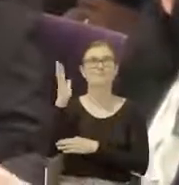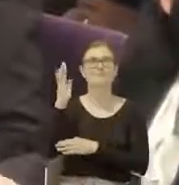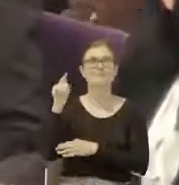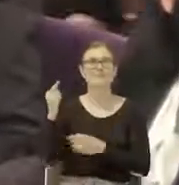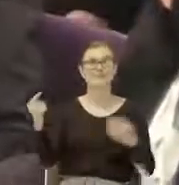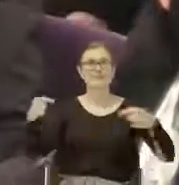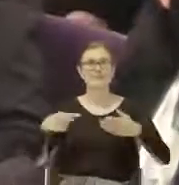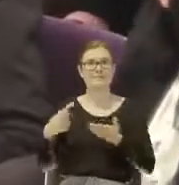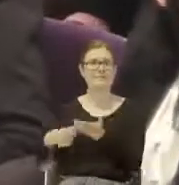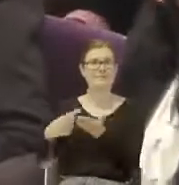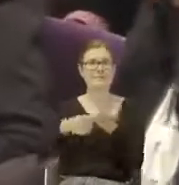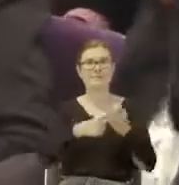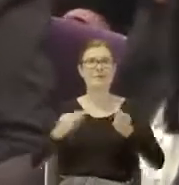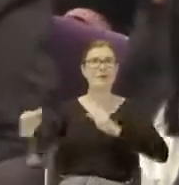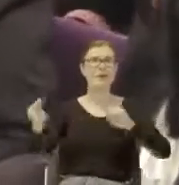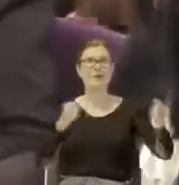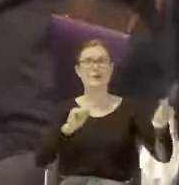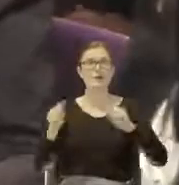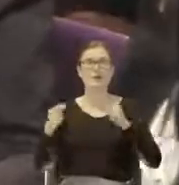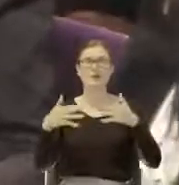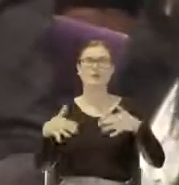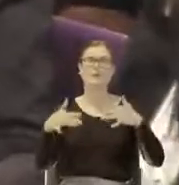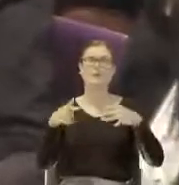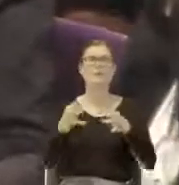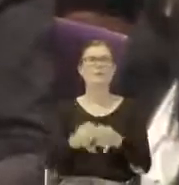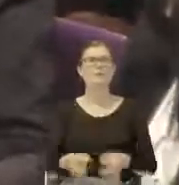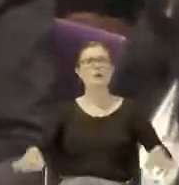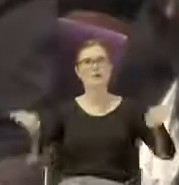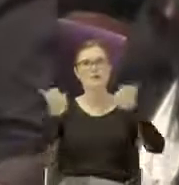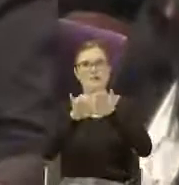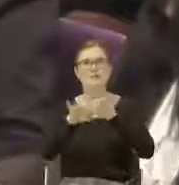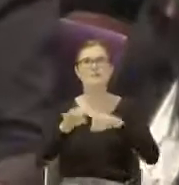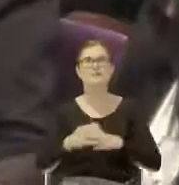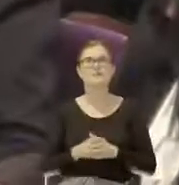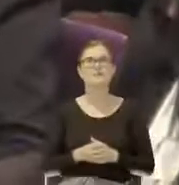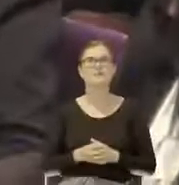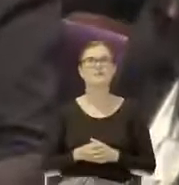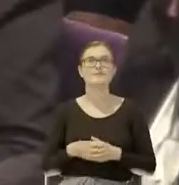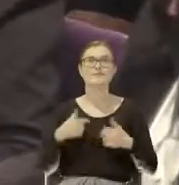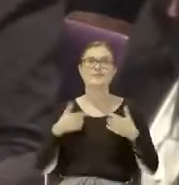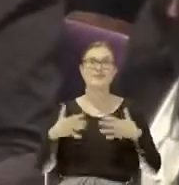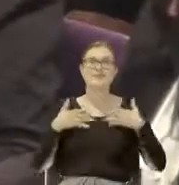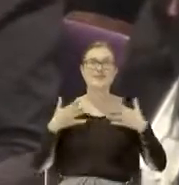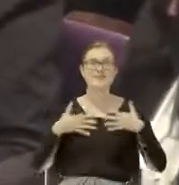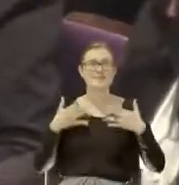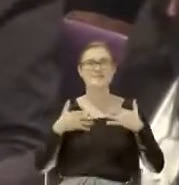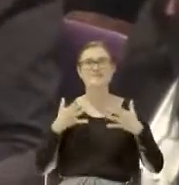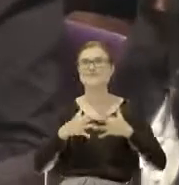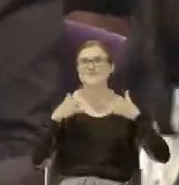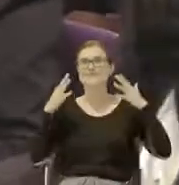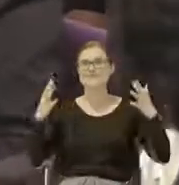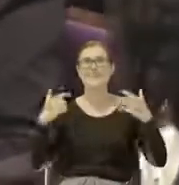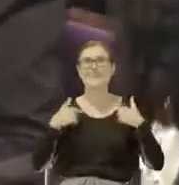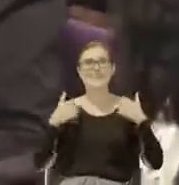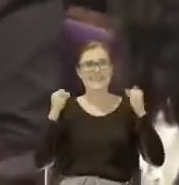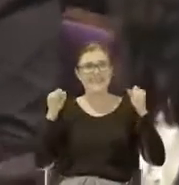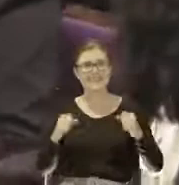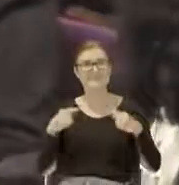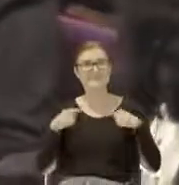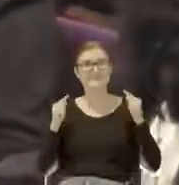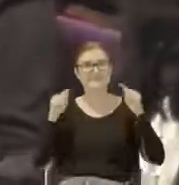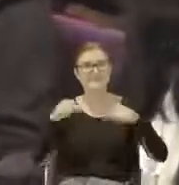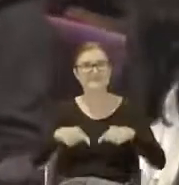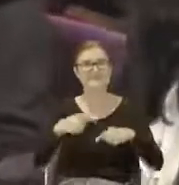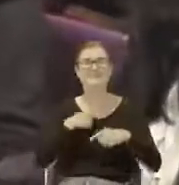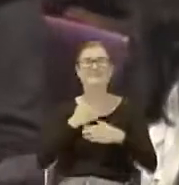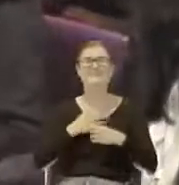and we are very pleased to participate here. Greetings to the mayors that are here and everybody